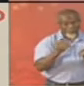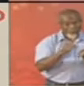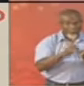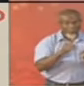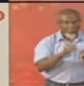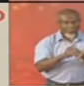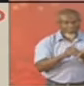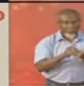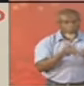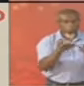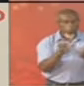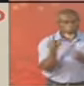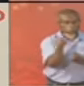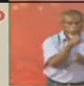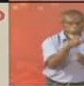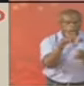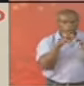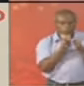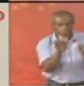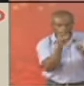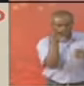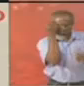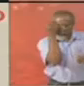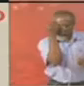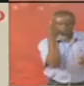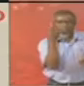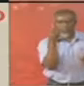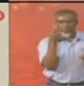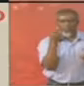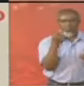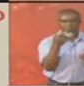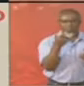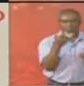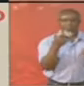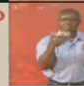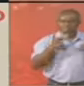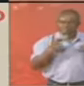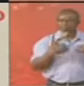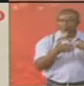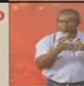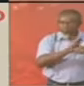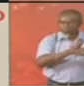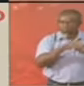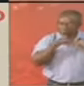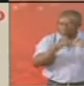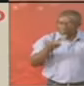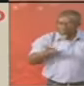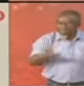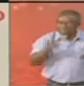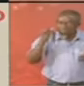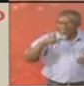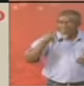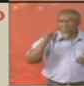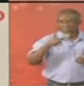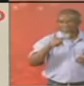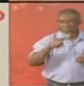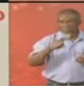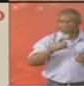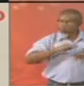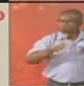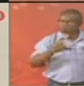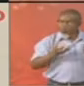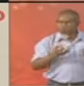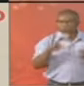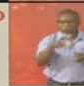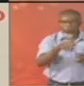understanding, knowledge, perception, the fact that there is still virus in the population. While we don't want people to walk around with a